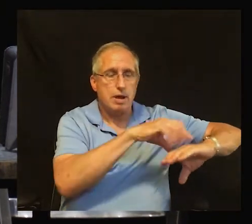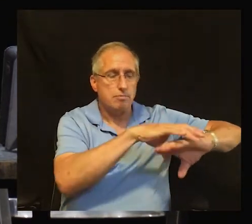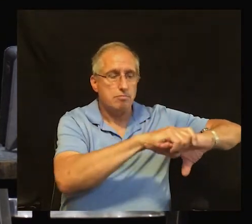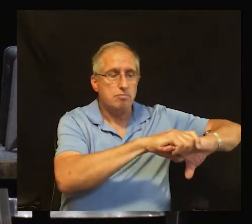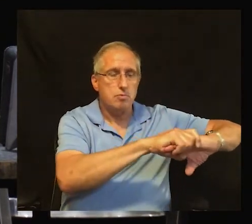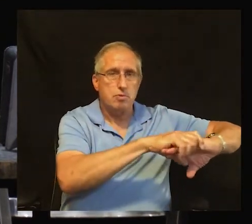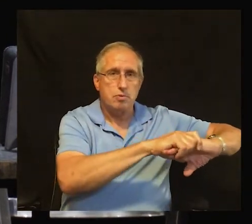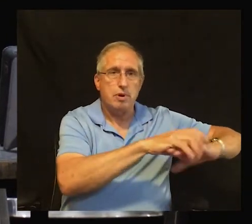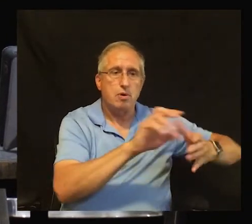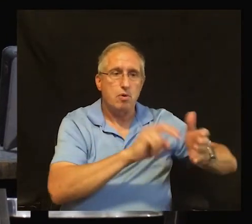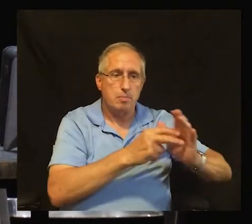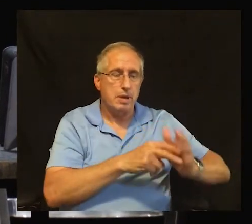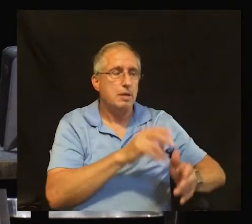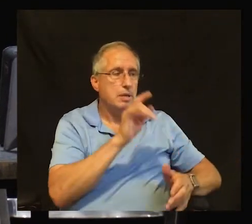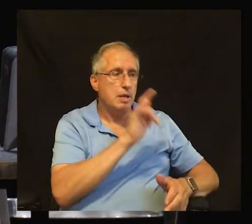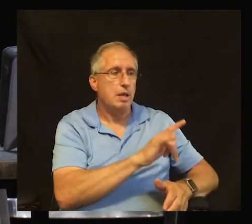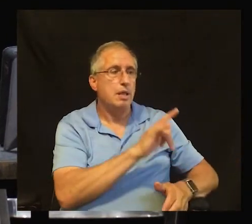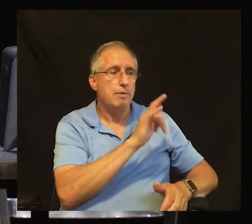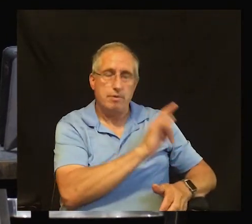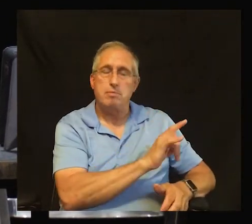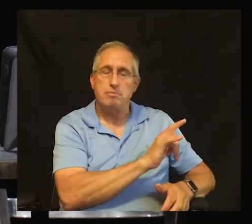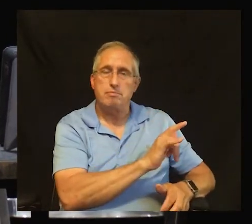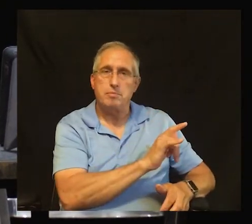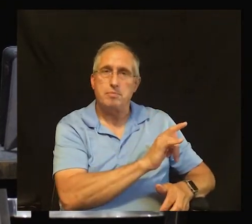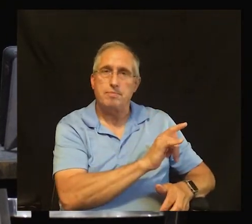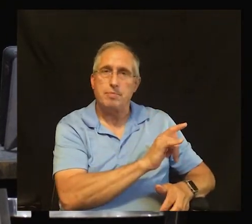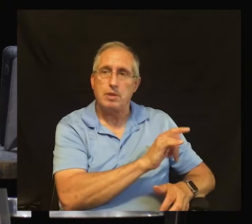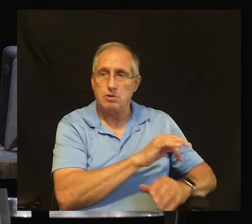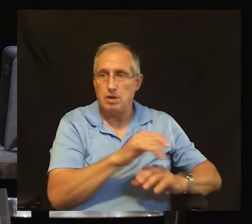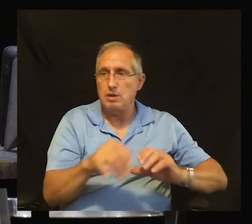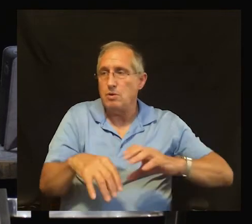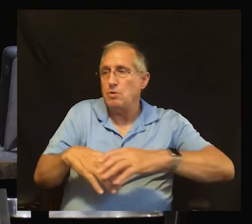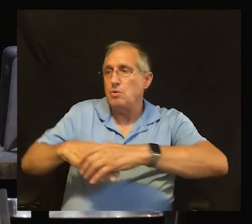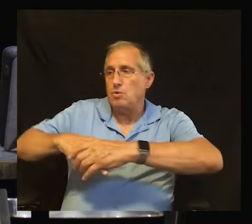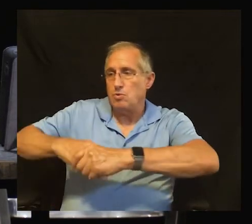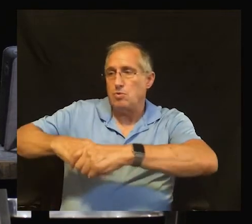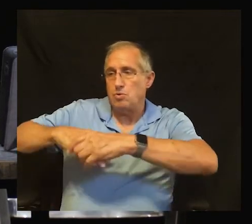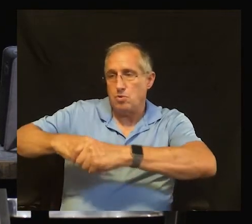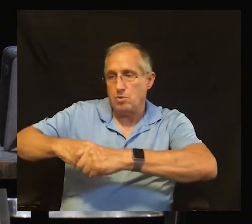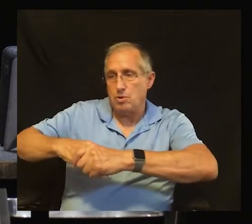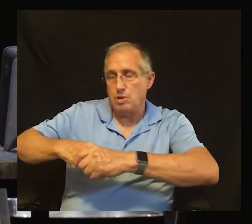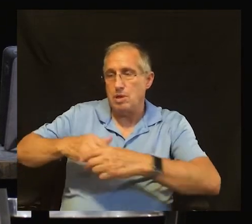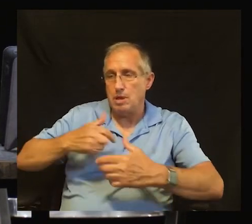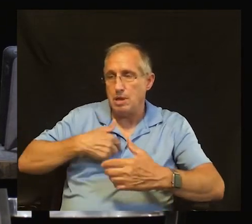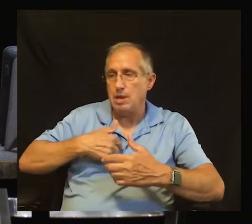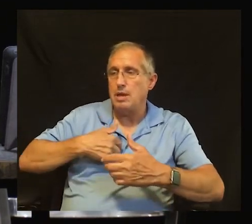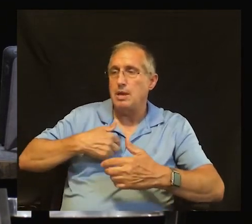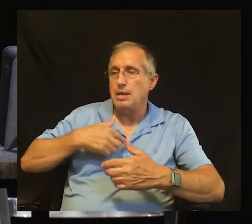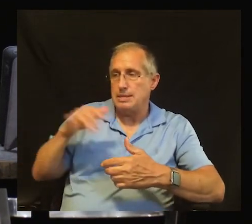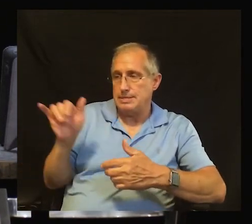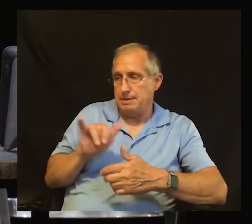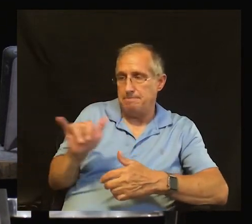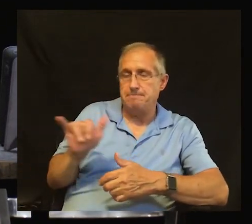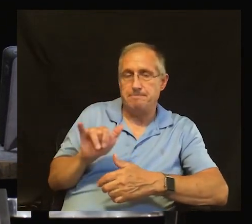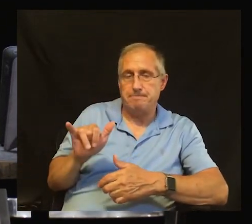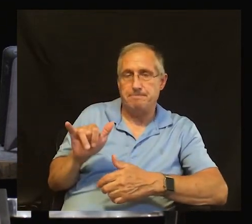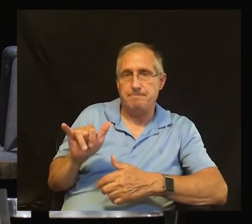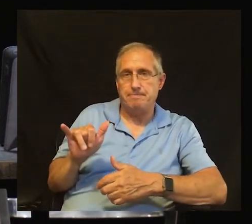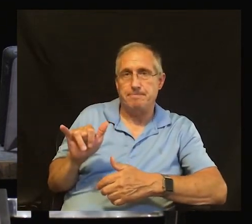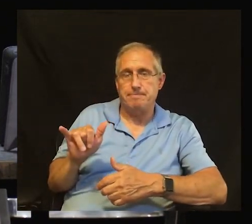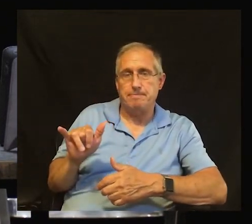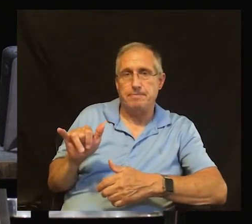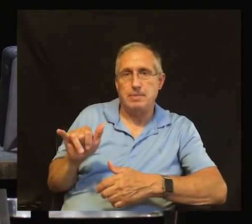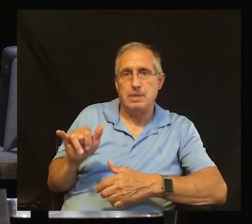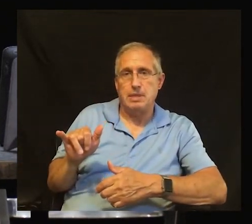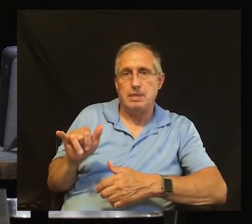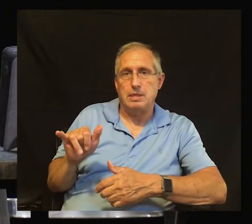times, and then I squeeze it three times, which means I love you. And then she squeezes my hand back twice, which means me too.